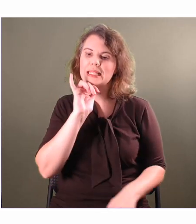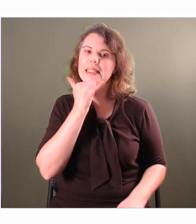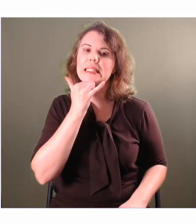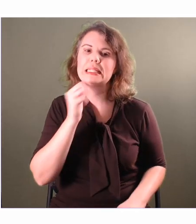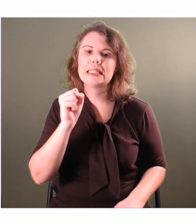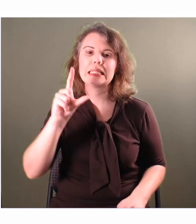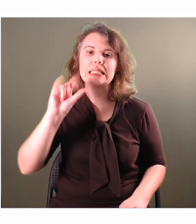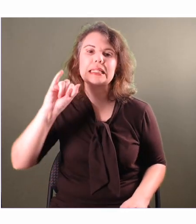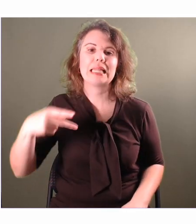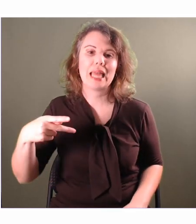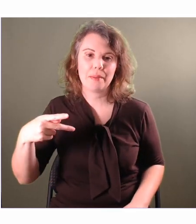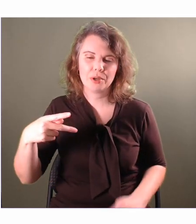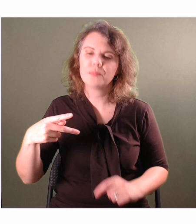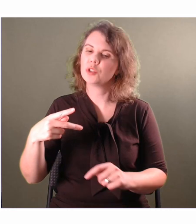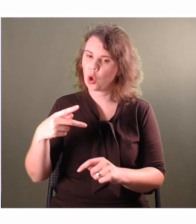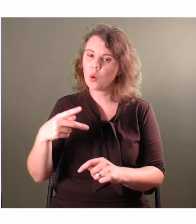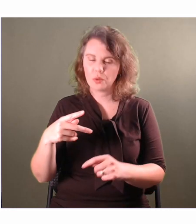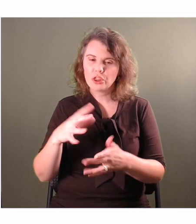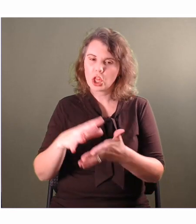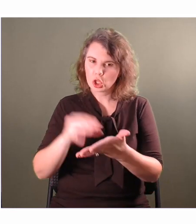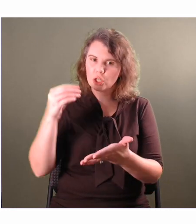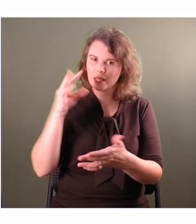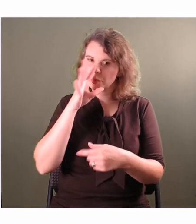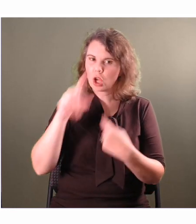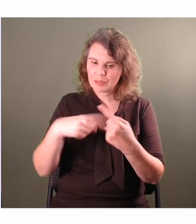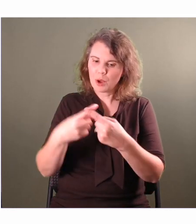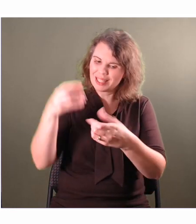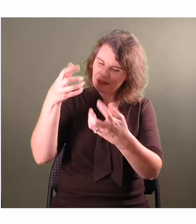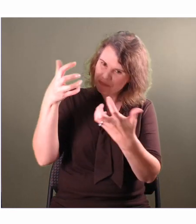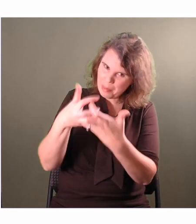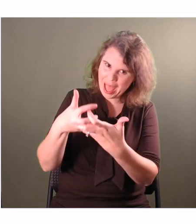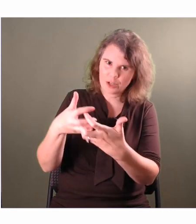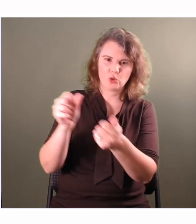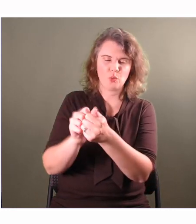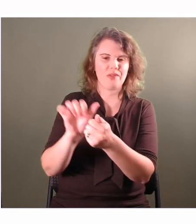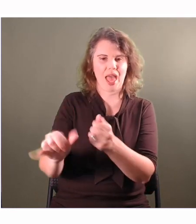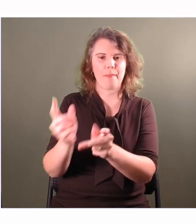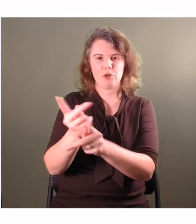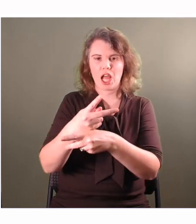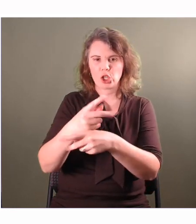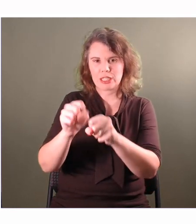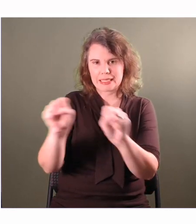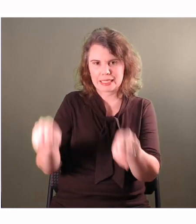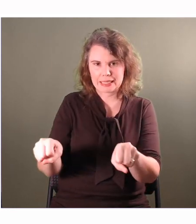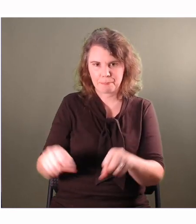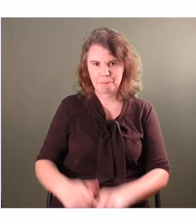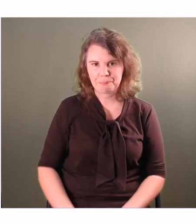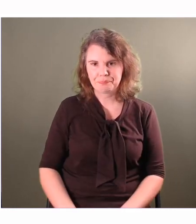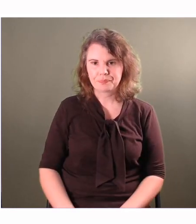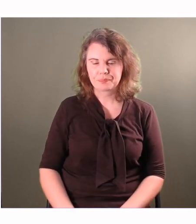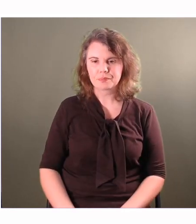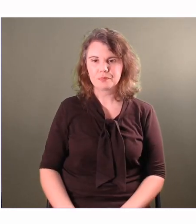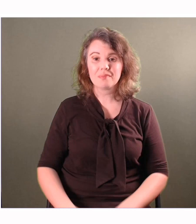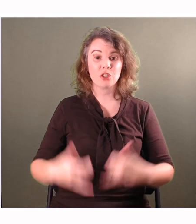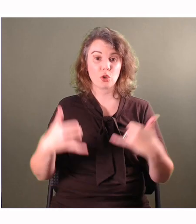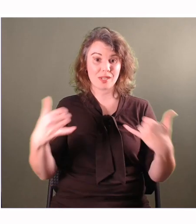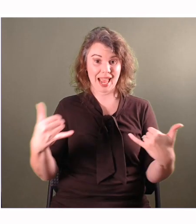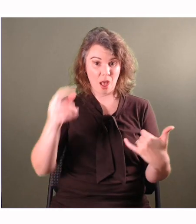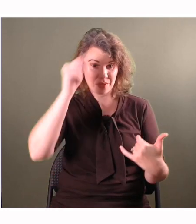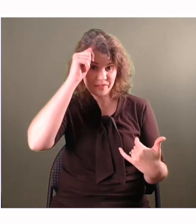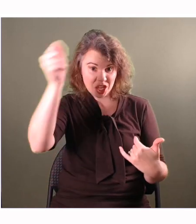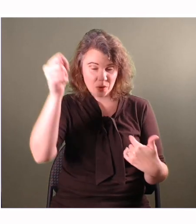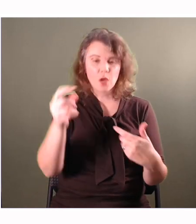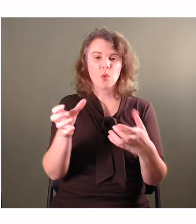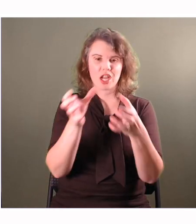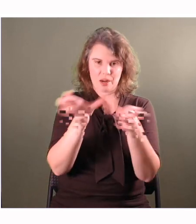the learning that we're talking about is internal to the production system. Okay, here's our theory. And we're going to